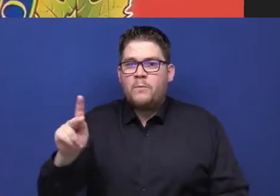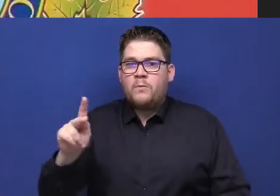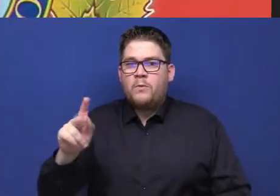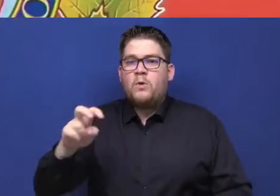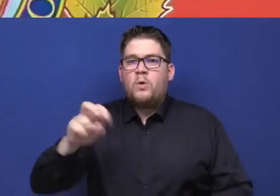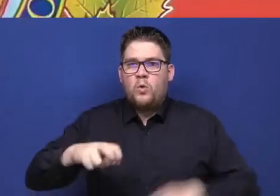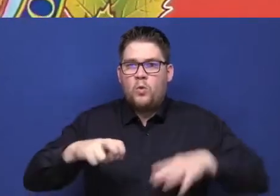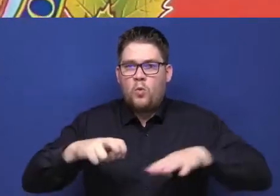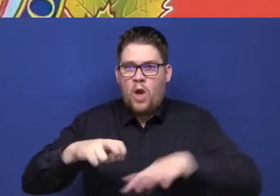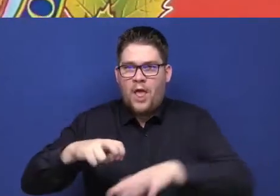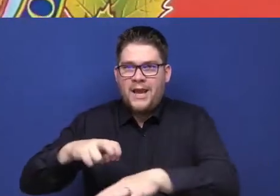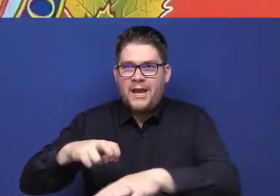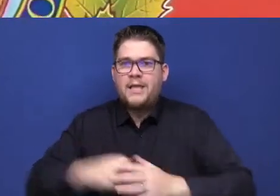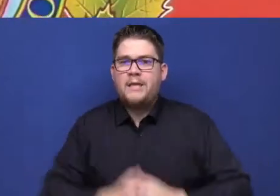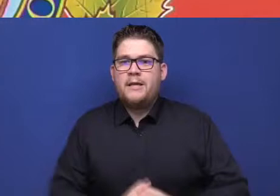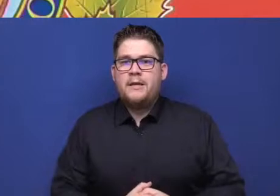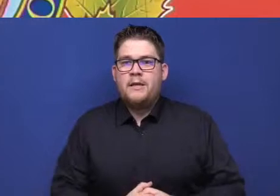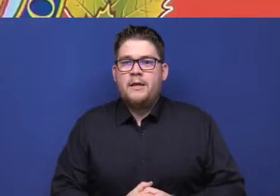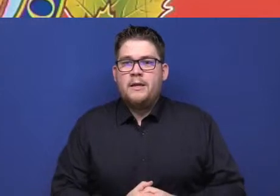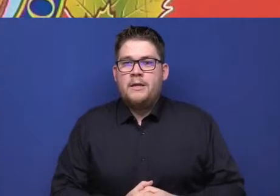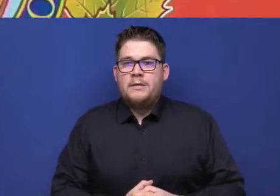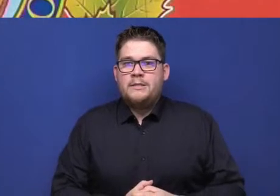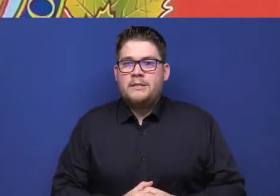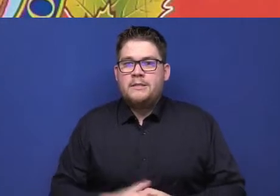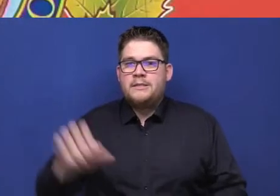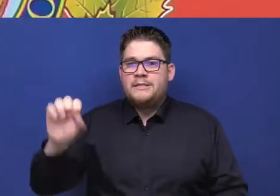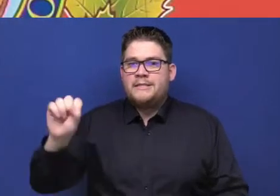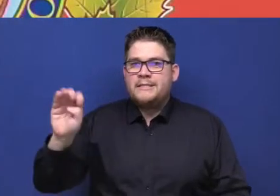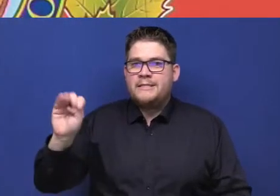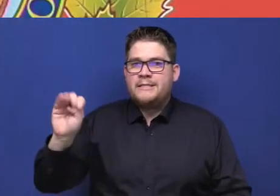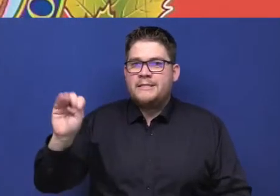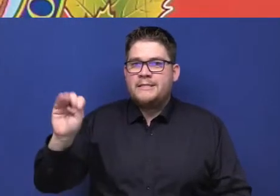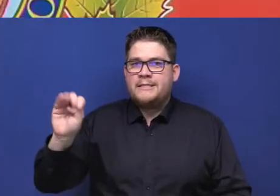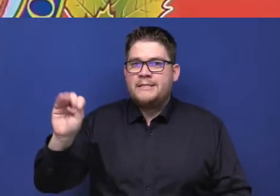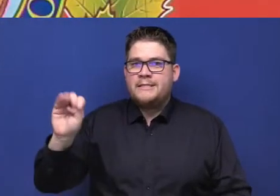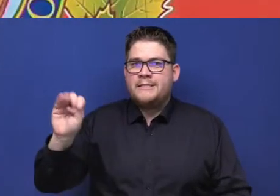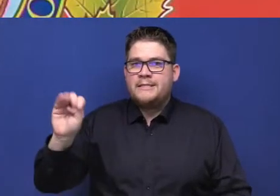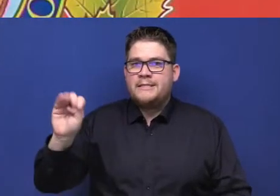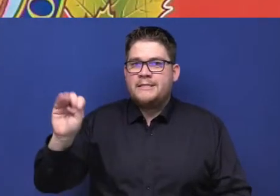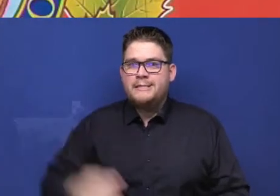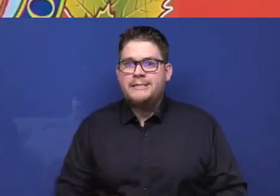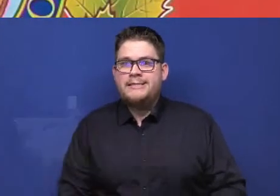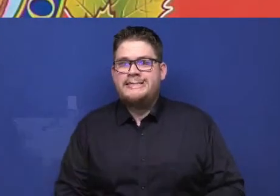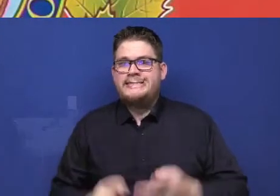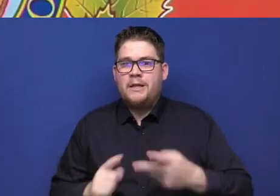know, the RCMP, as the police of jurisdiction in many of our evacuated communities,